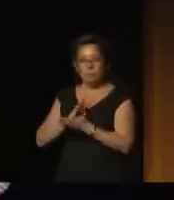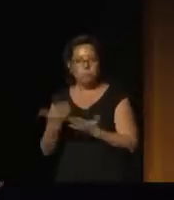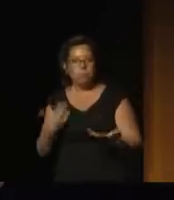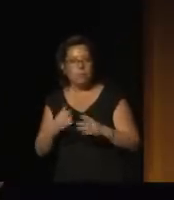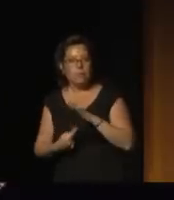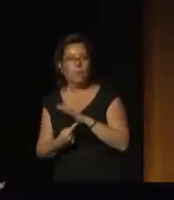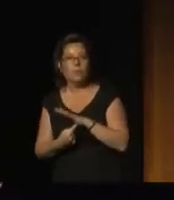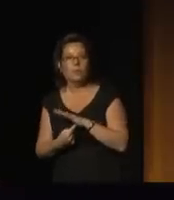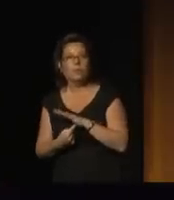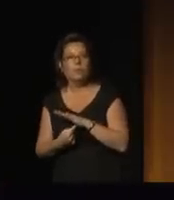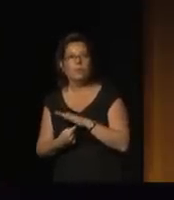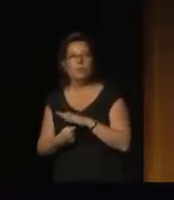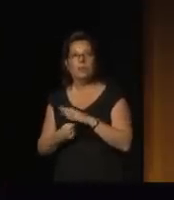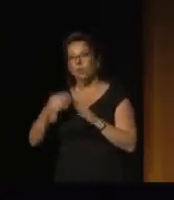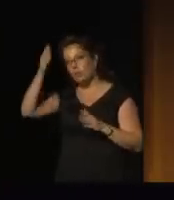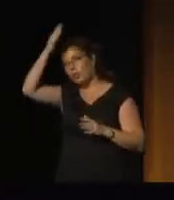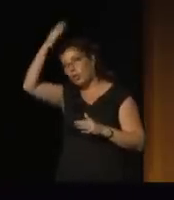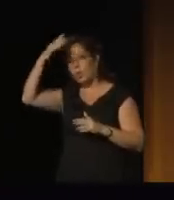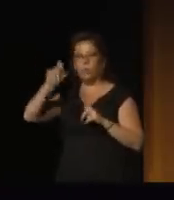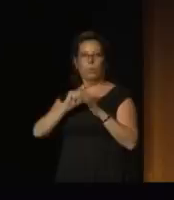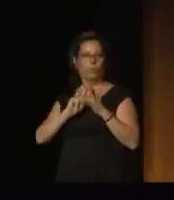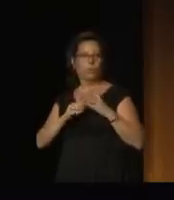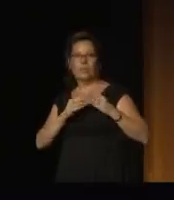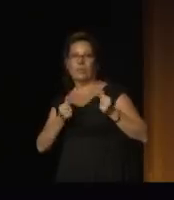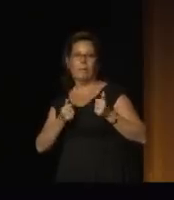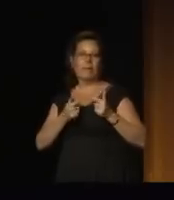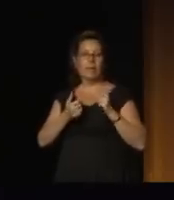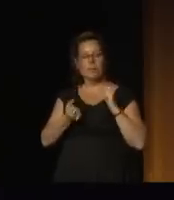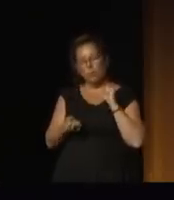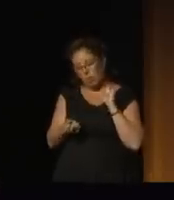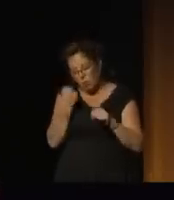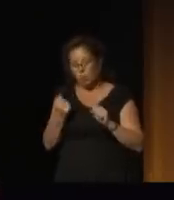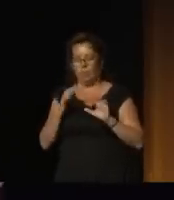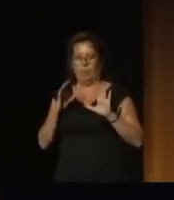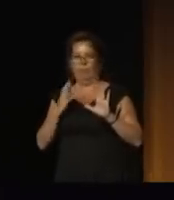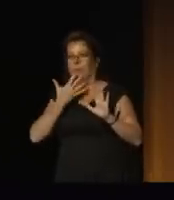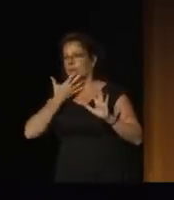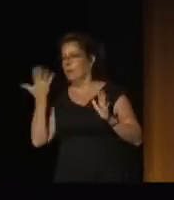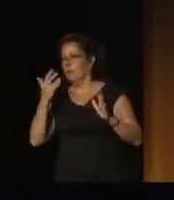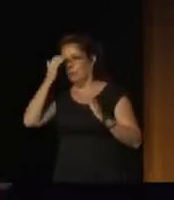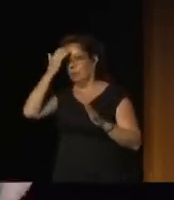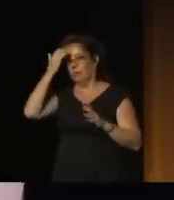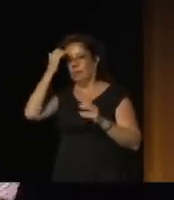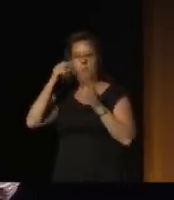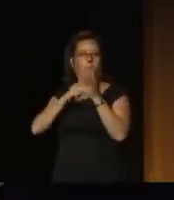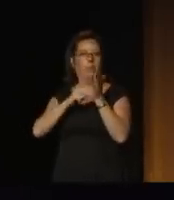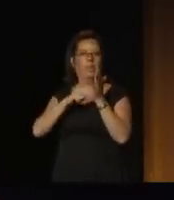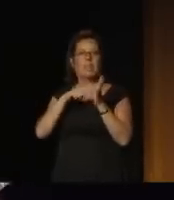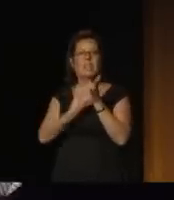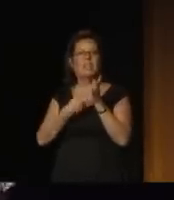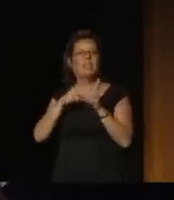really important. Donald Trump does something like spectacularly idiotic, you know, like putting tariffs on steel, you